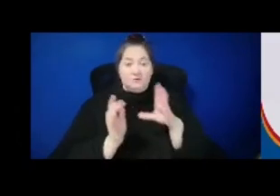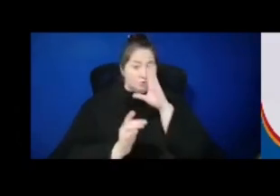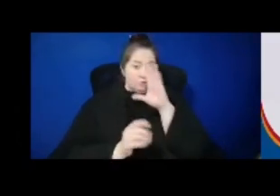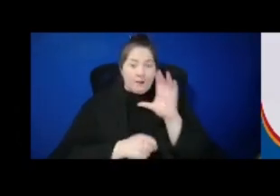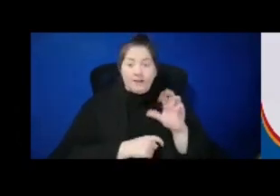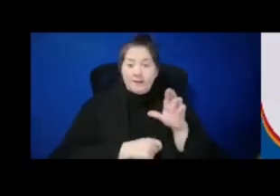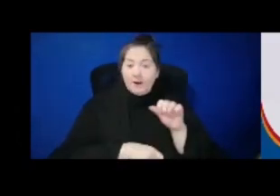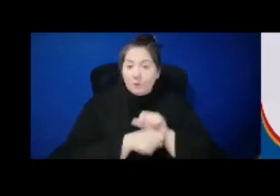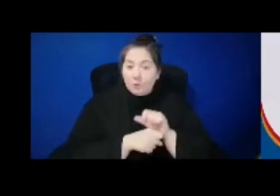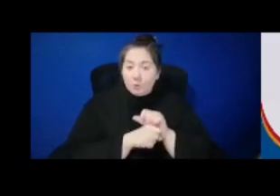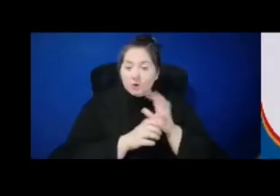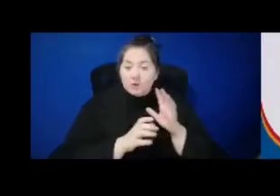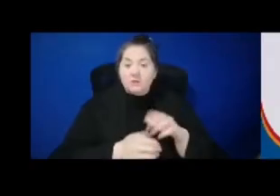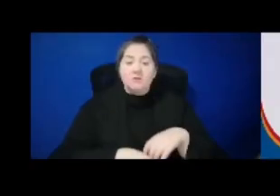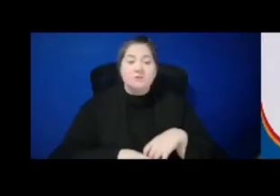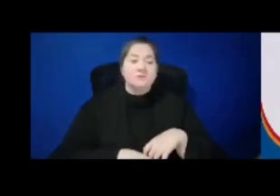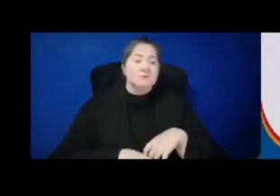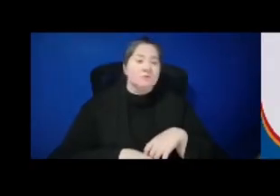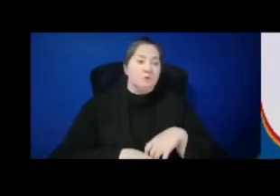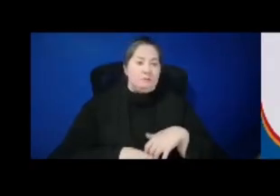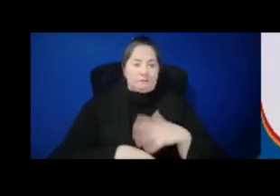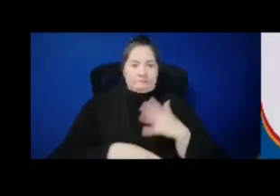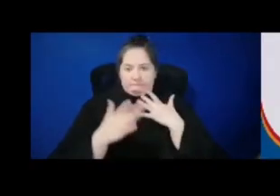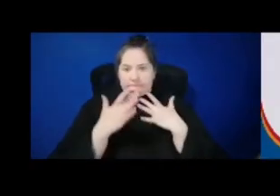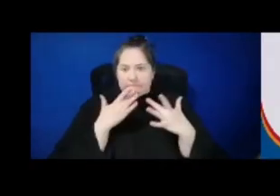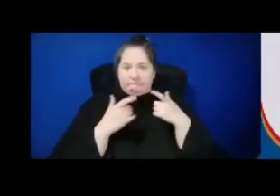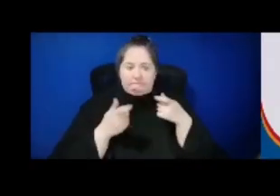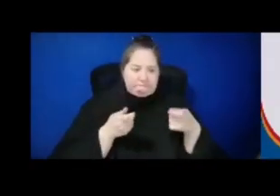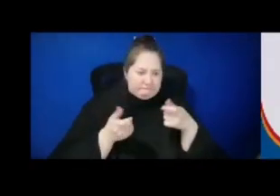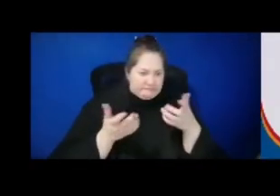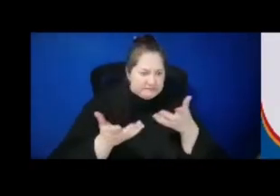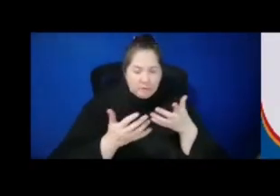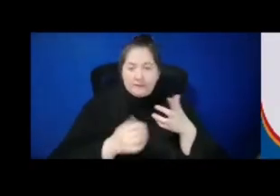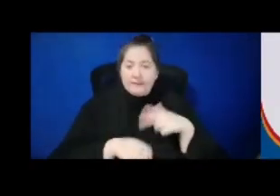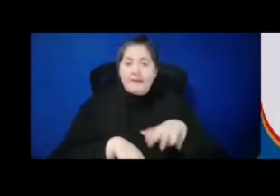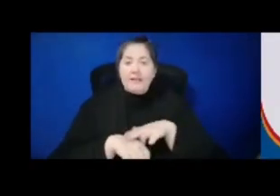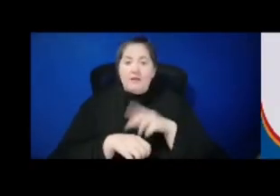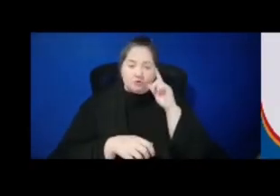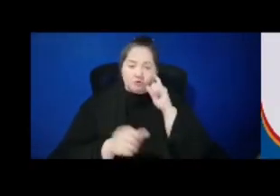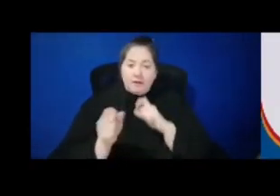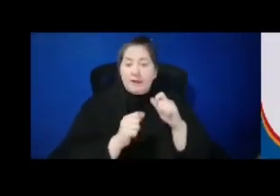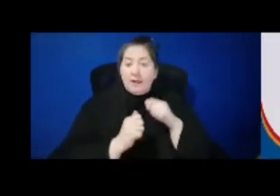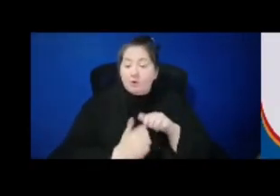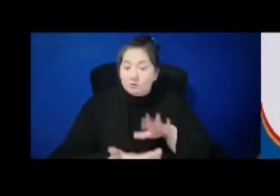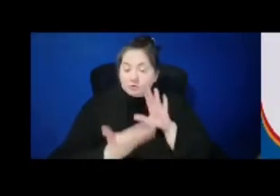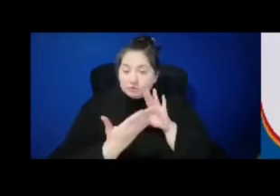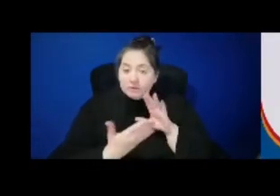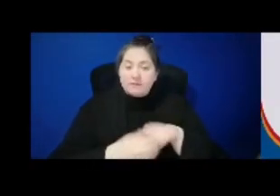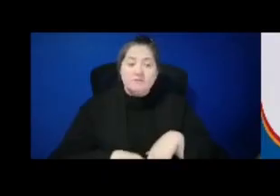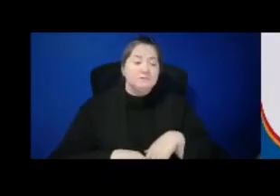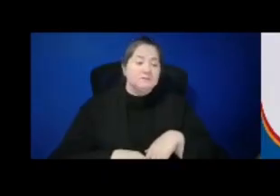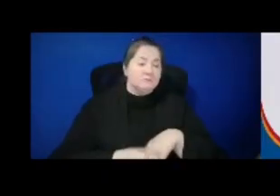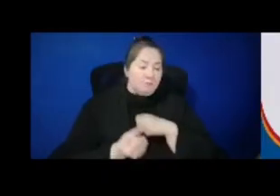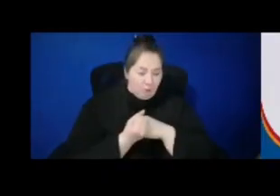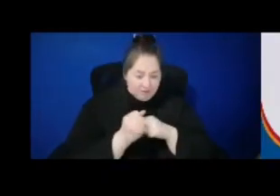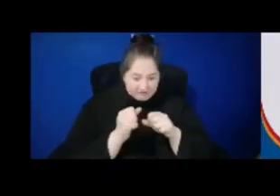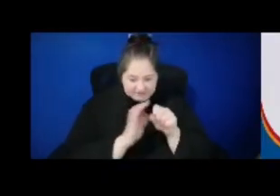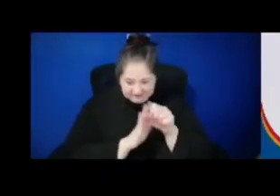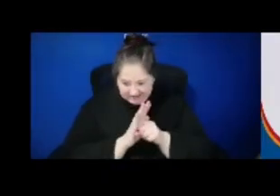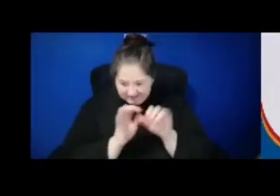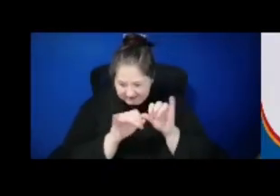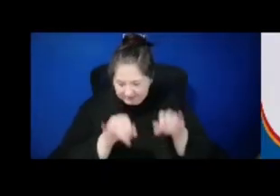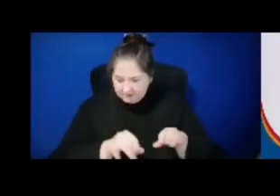workers is under significant strain, and we need a national strategy to address that. We need to support state systems to